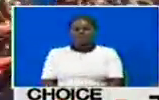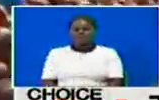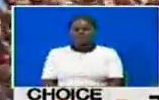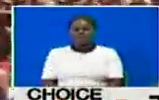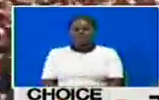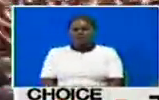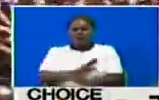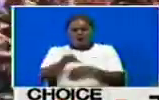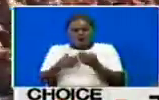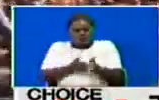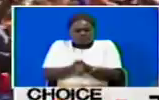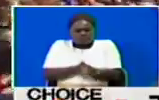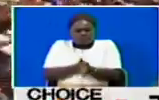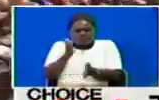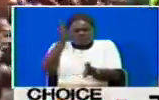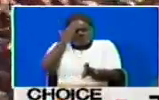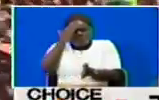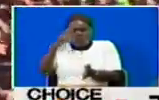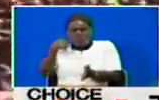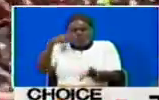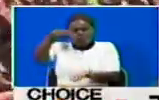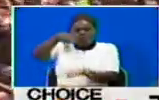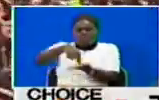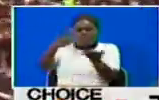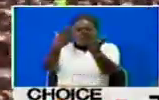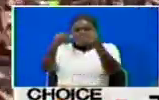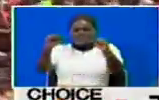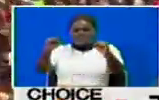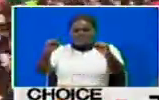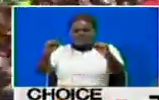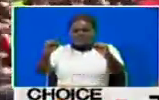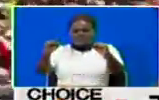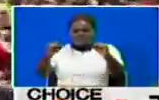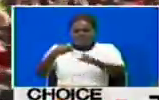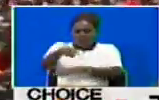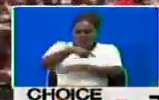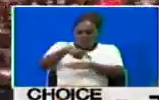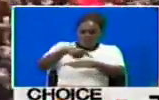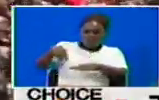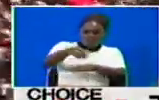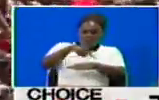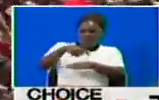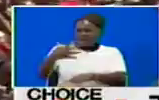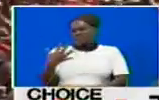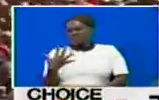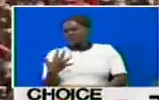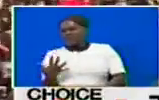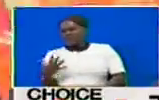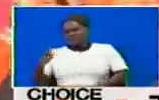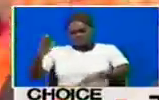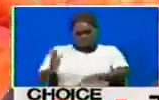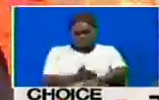They were all eager to know who will be named the joint opposition presidential candidate. For 5 hours, the crowd was entertained by various